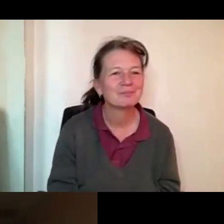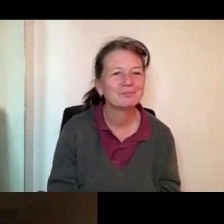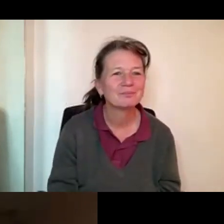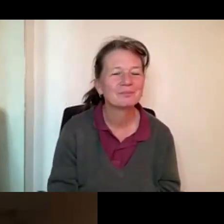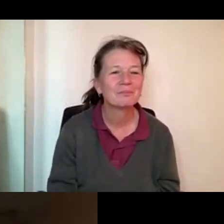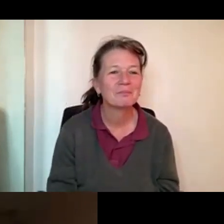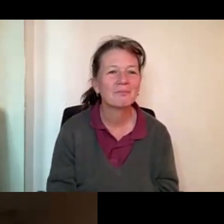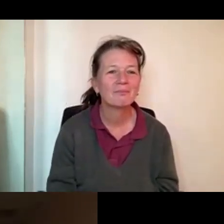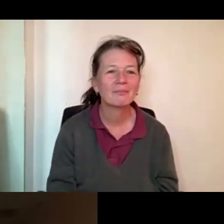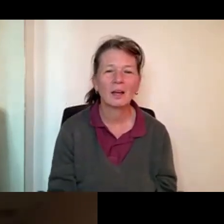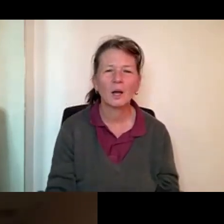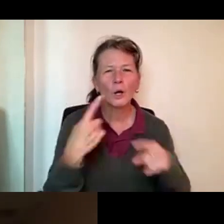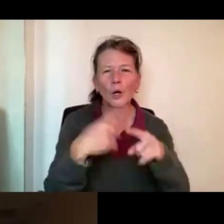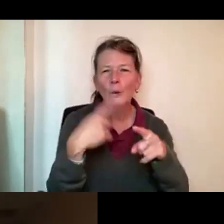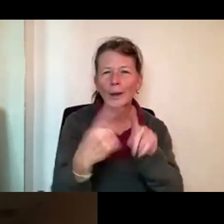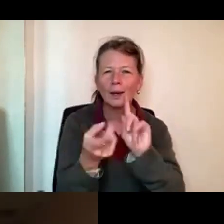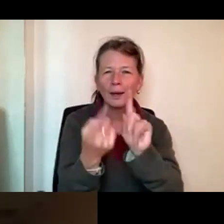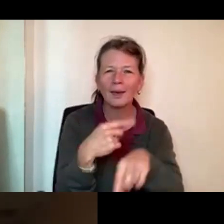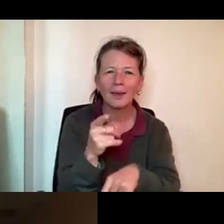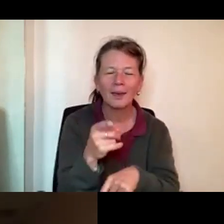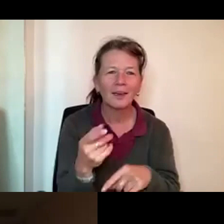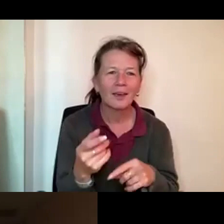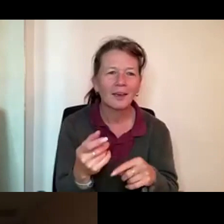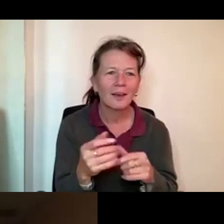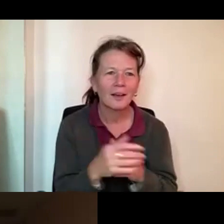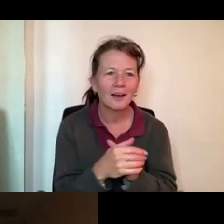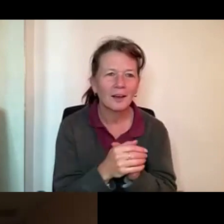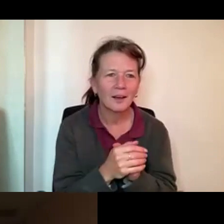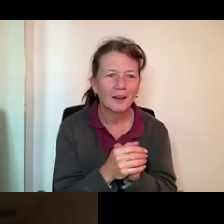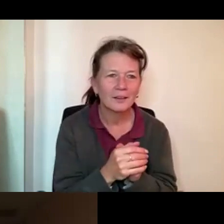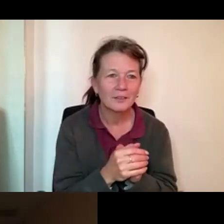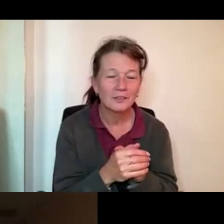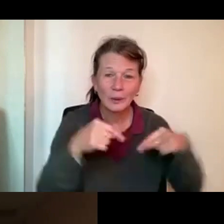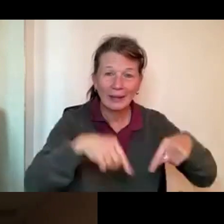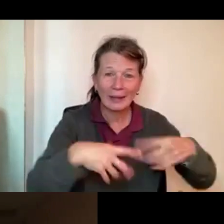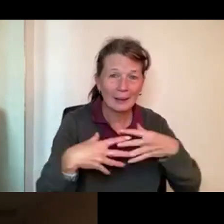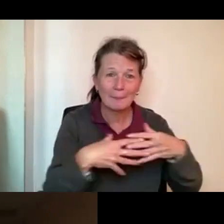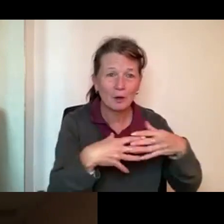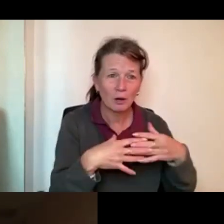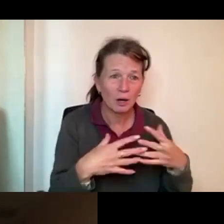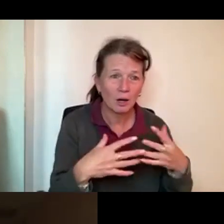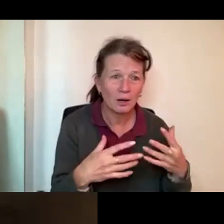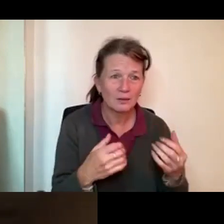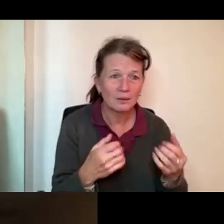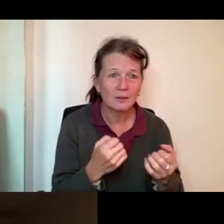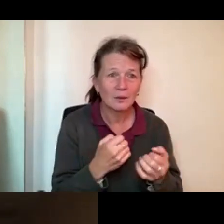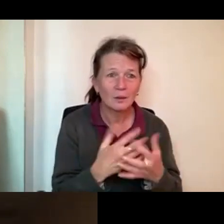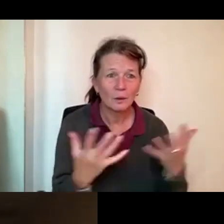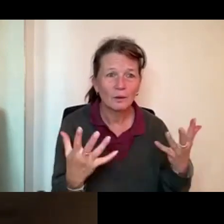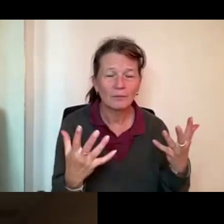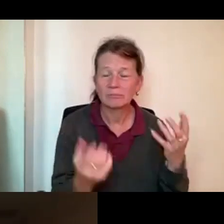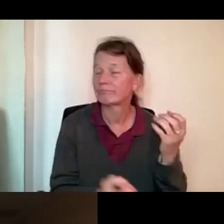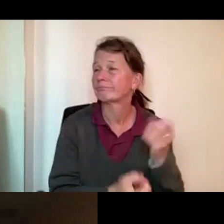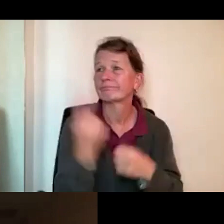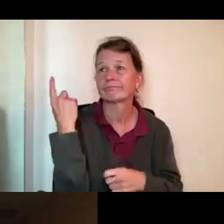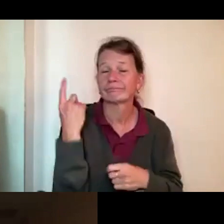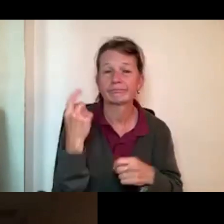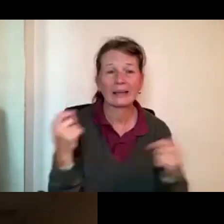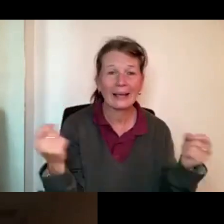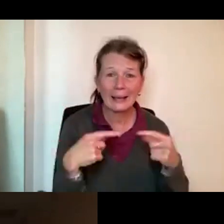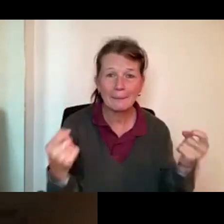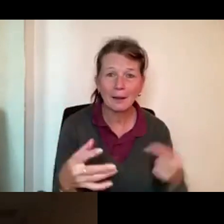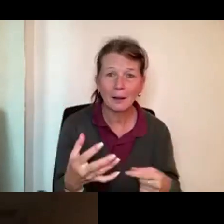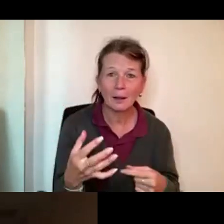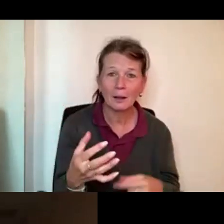Yeah, I'm just a quick on the composer side of things. I tour with a quartet here in the States that gets a lot of like sort of out of the blue email requests